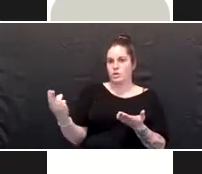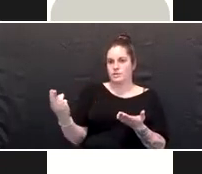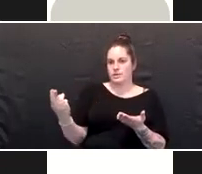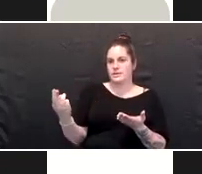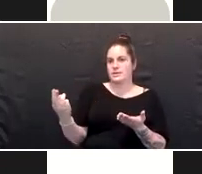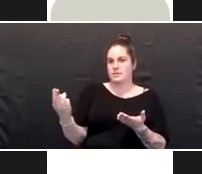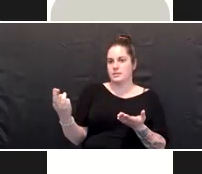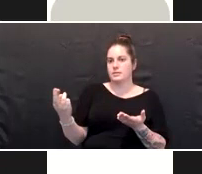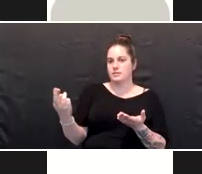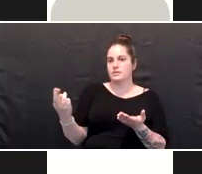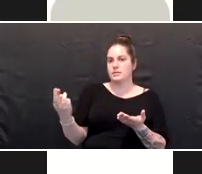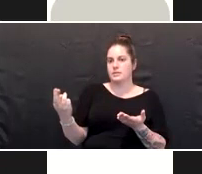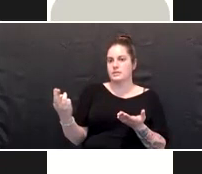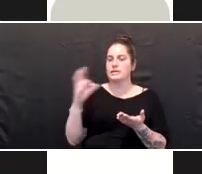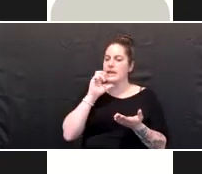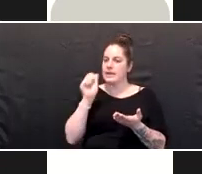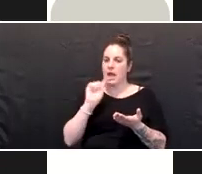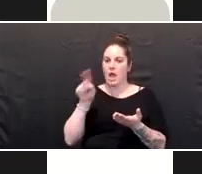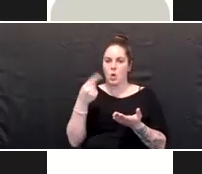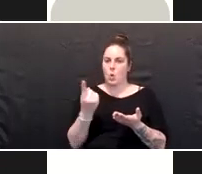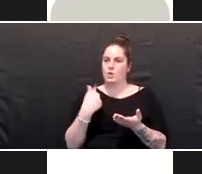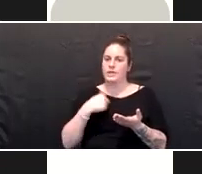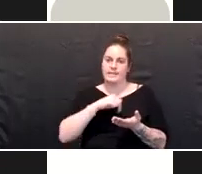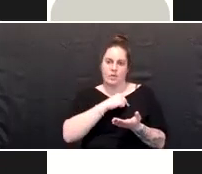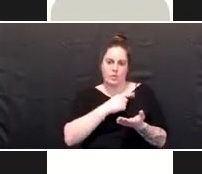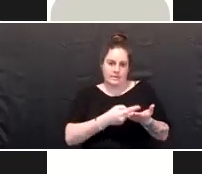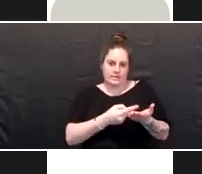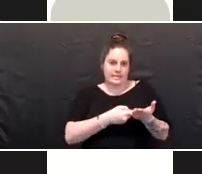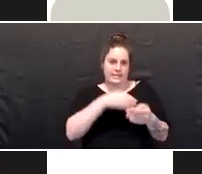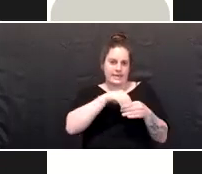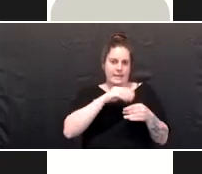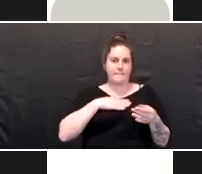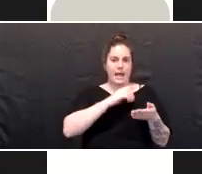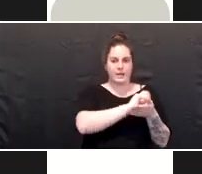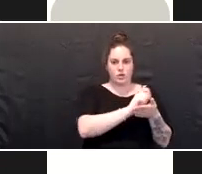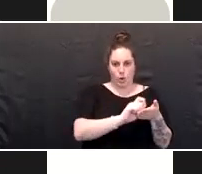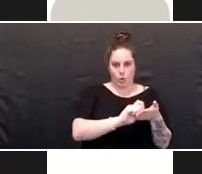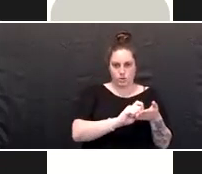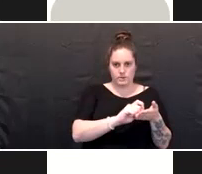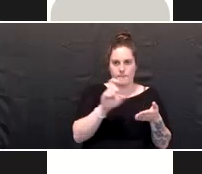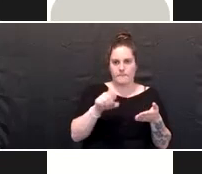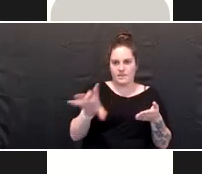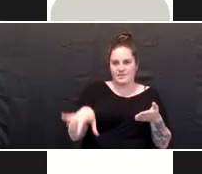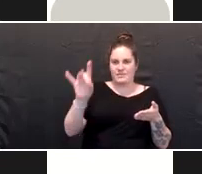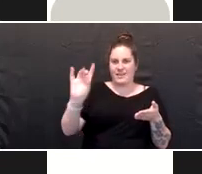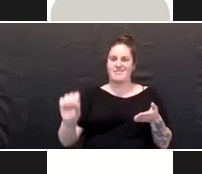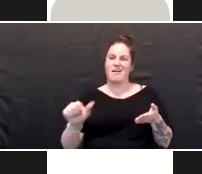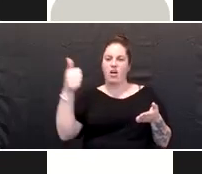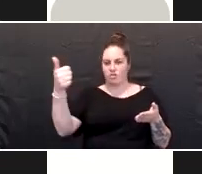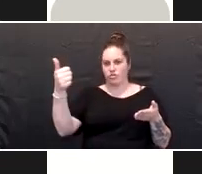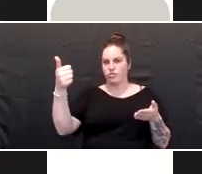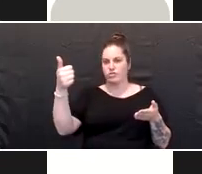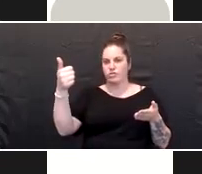beyond what we've dealt with in my notes or in the resources in each